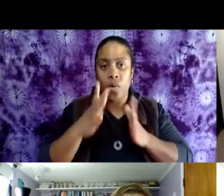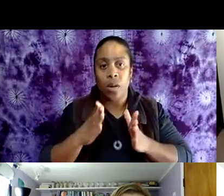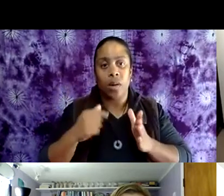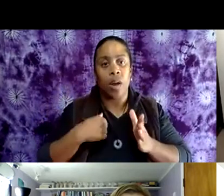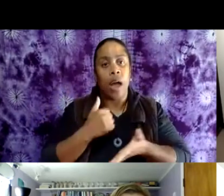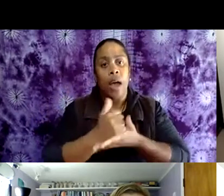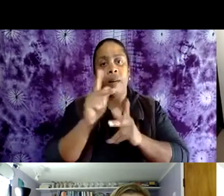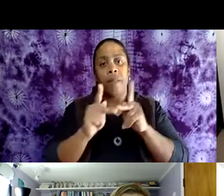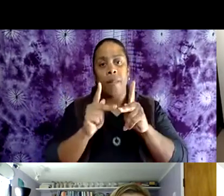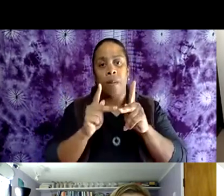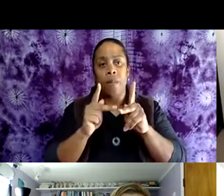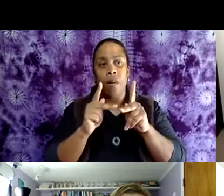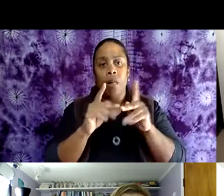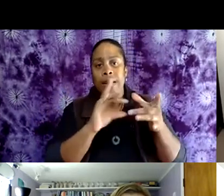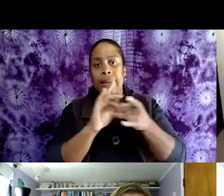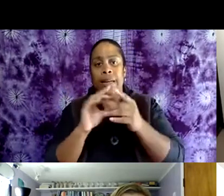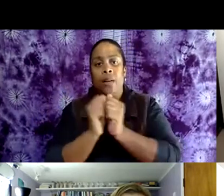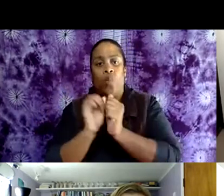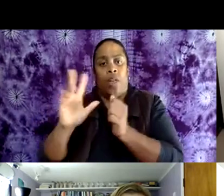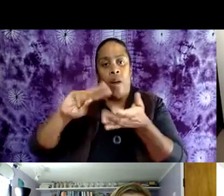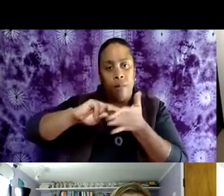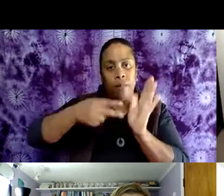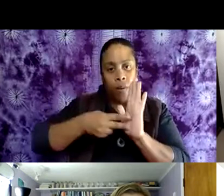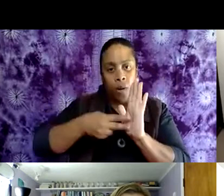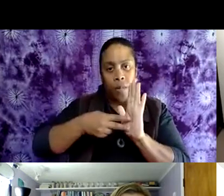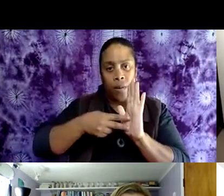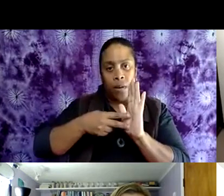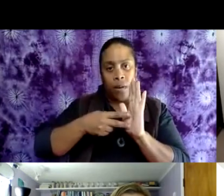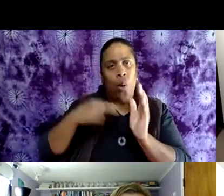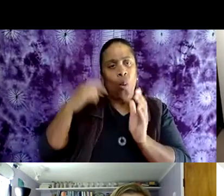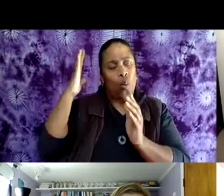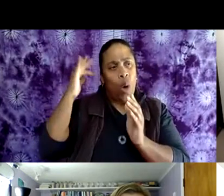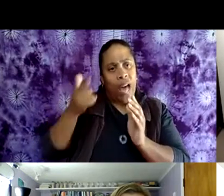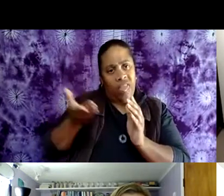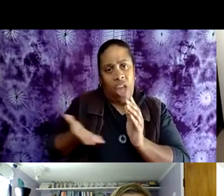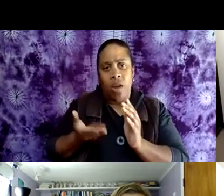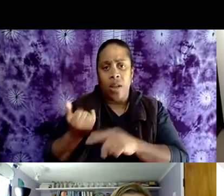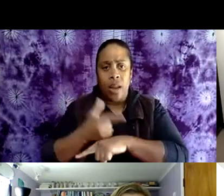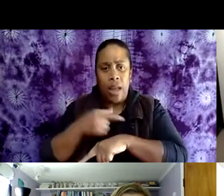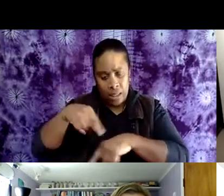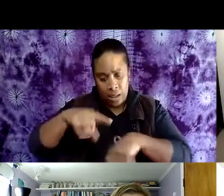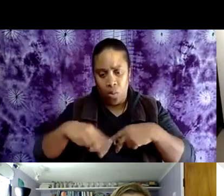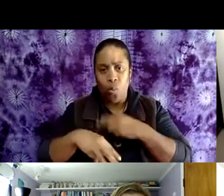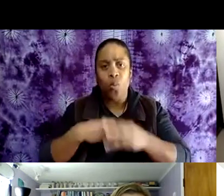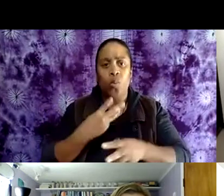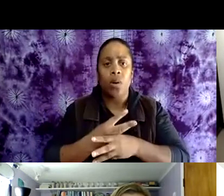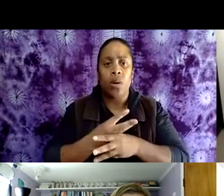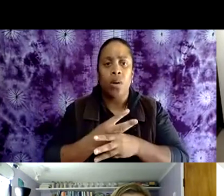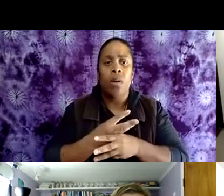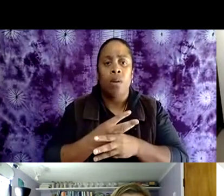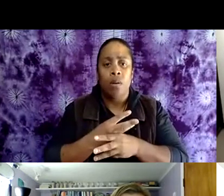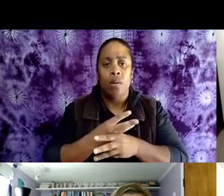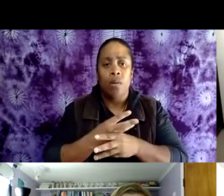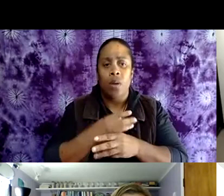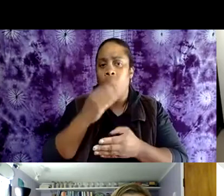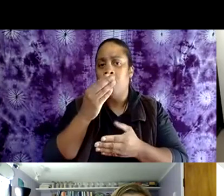or connect with their purpose, their ultimate reason why they're here in this world. And so part of that